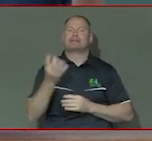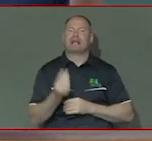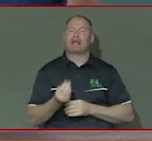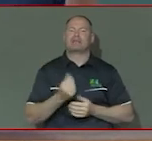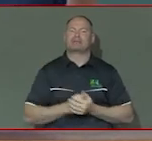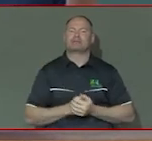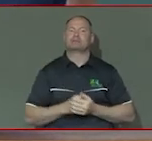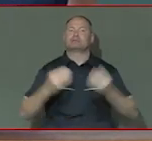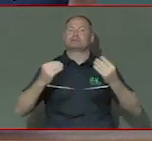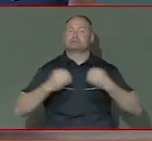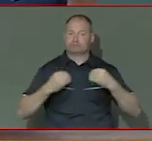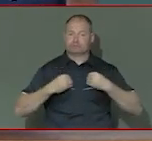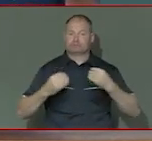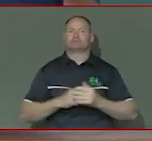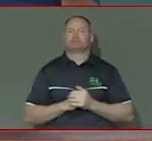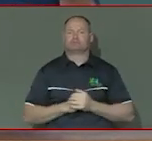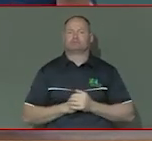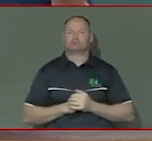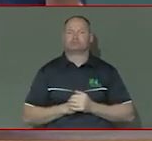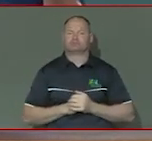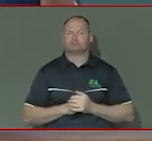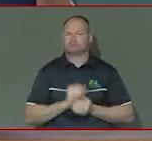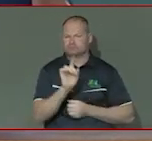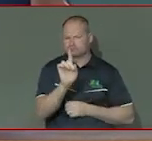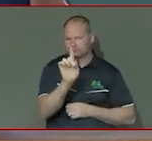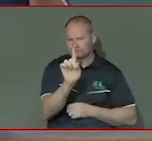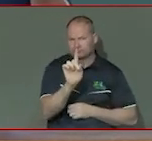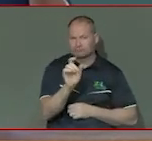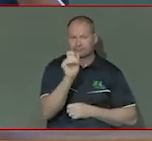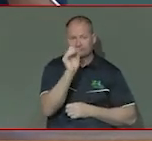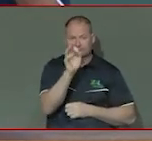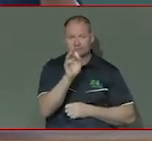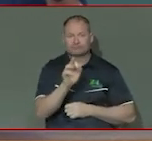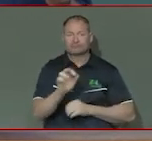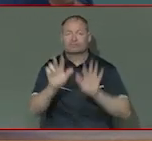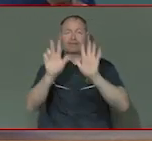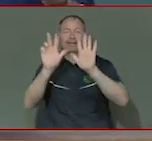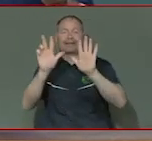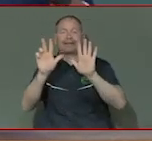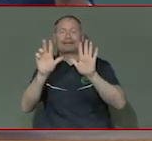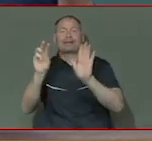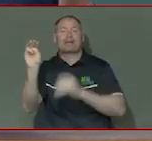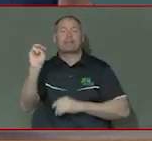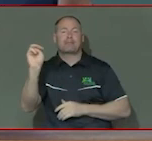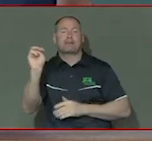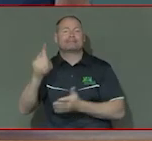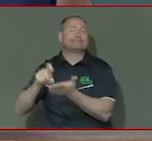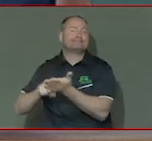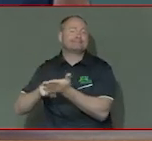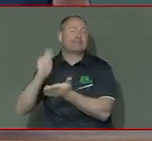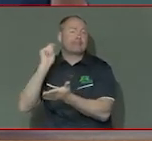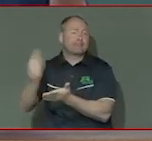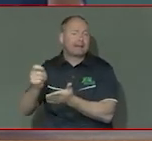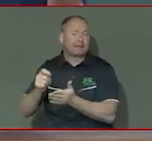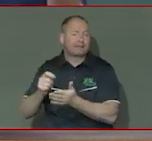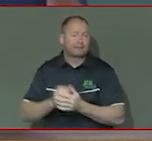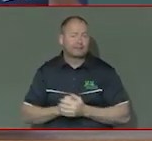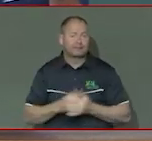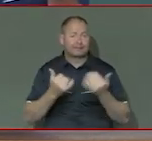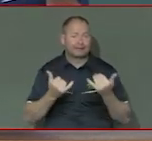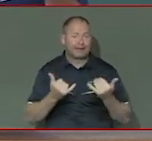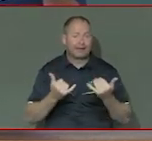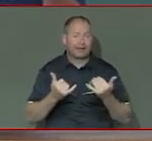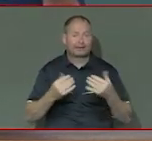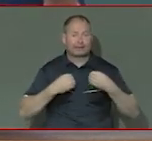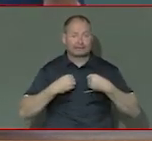that's my assets, am I right? But if I owe 8 million rand for that assets, is that 10 million still the value of